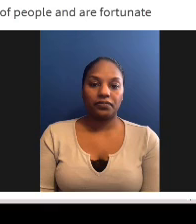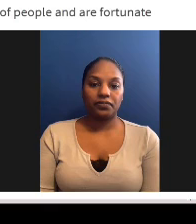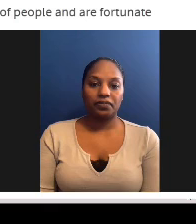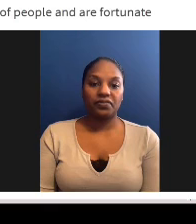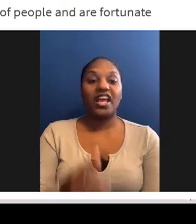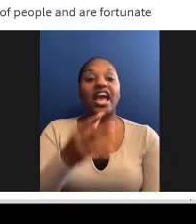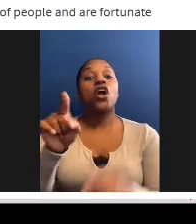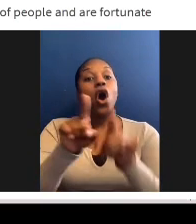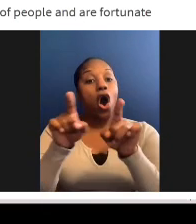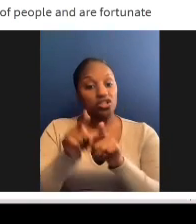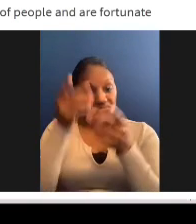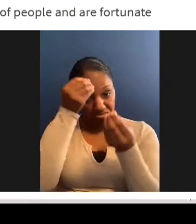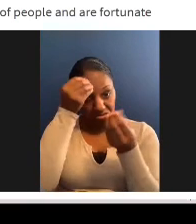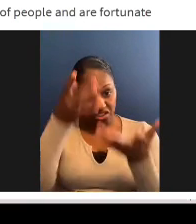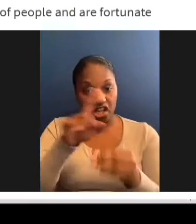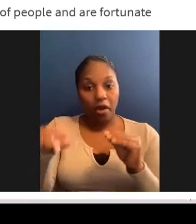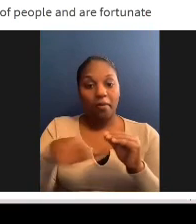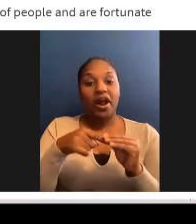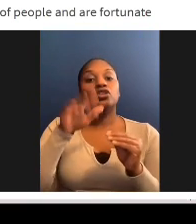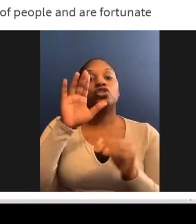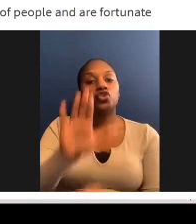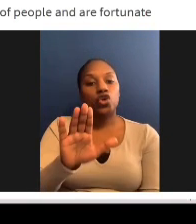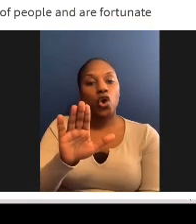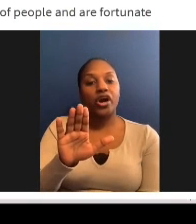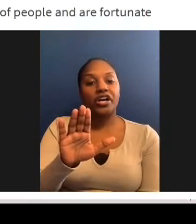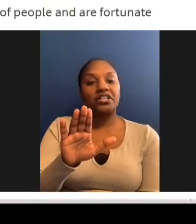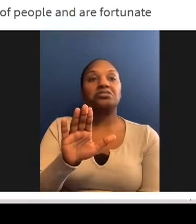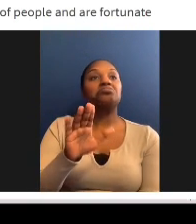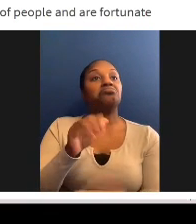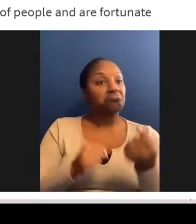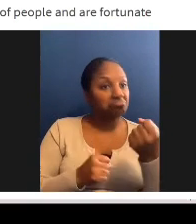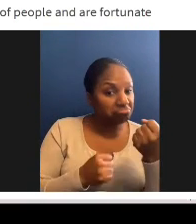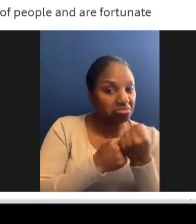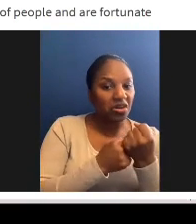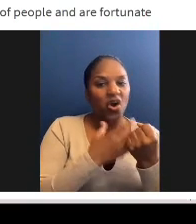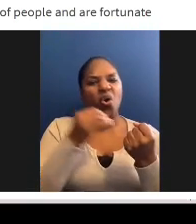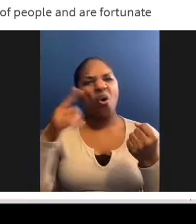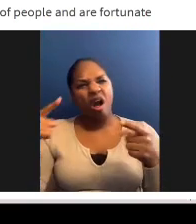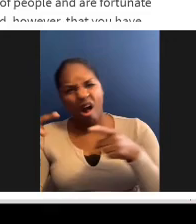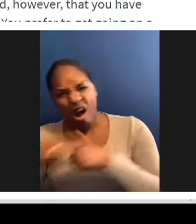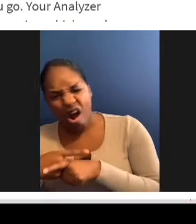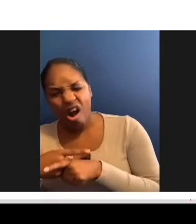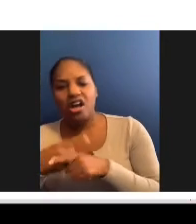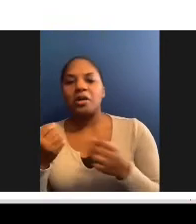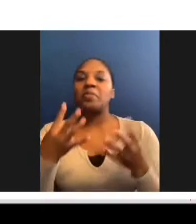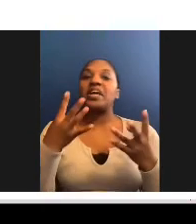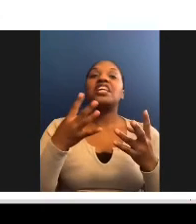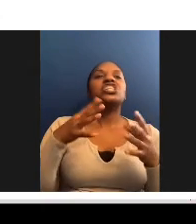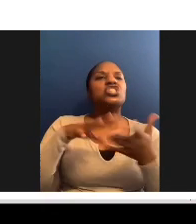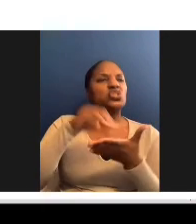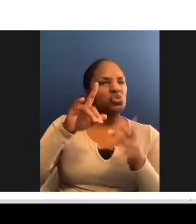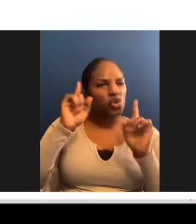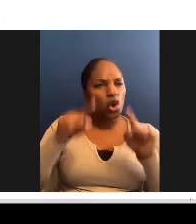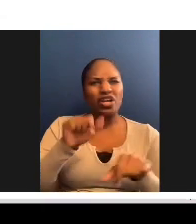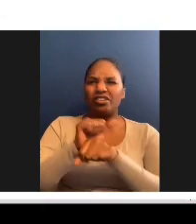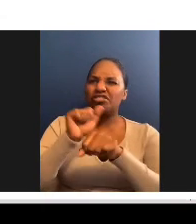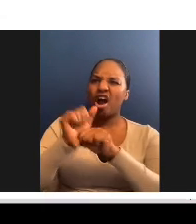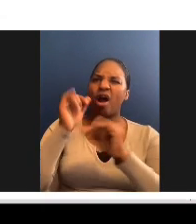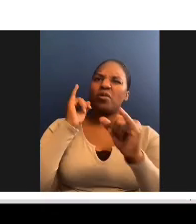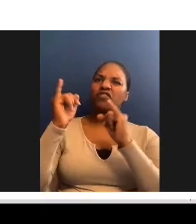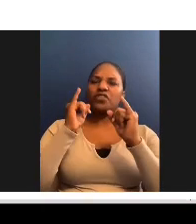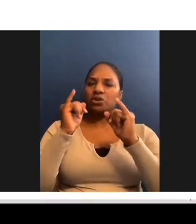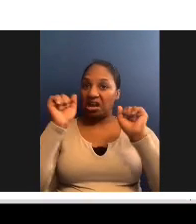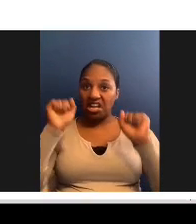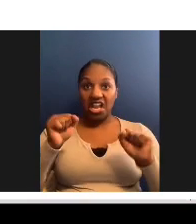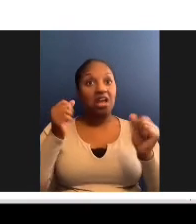It also tells you here about your complements or your conflicts. I know a lot of times our students go to a job interview and they may be able to tell